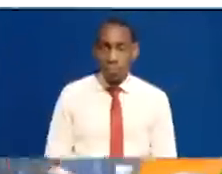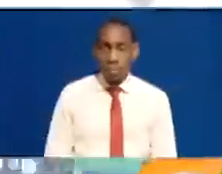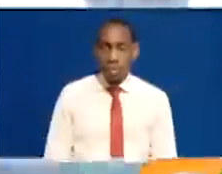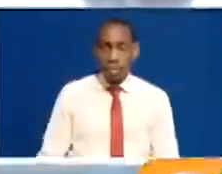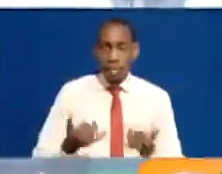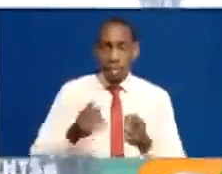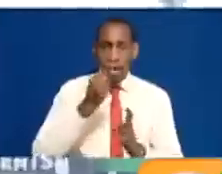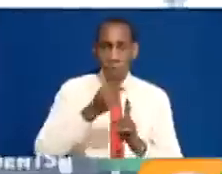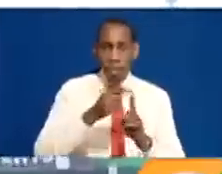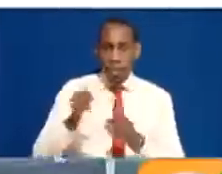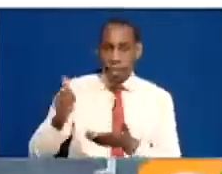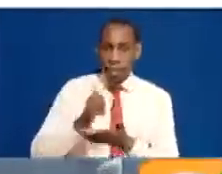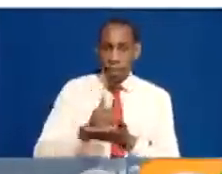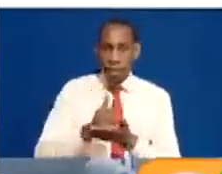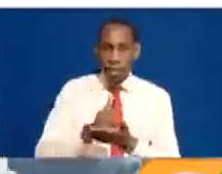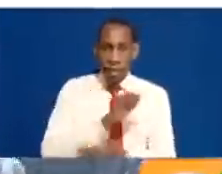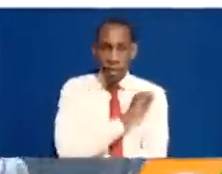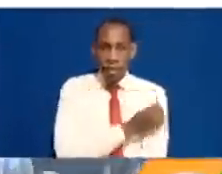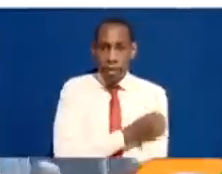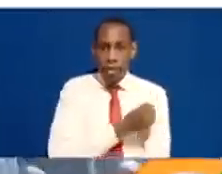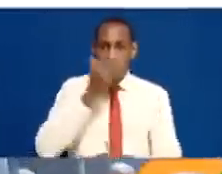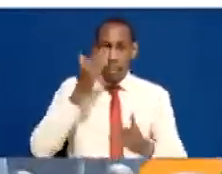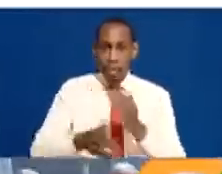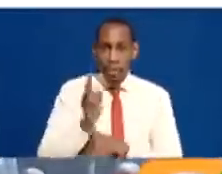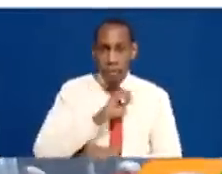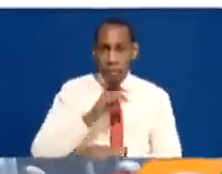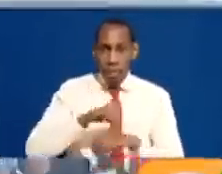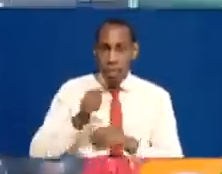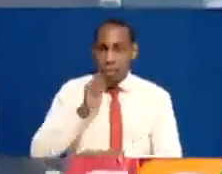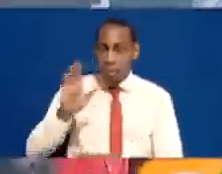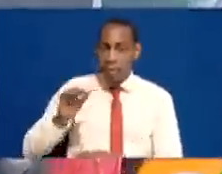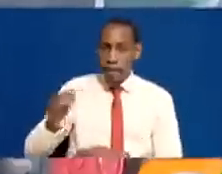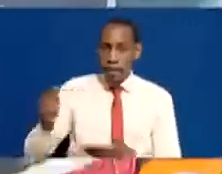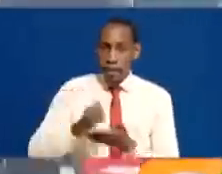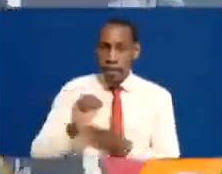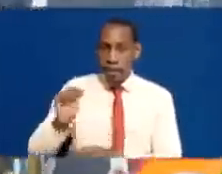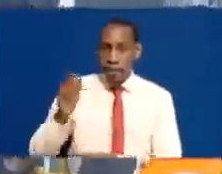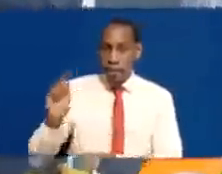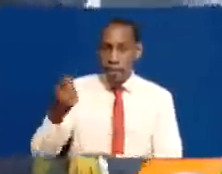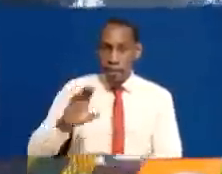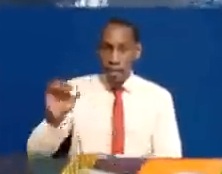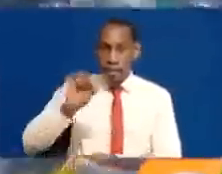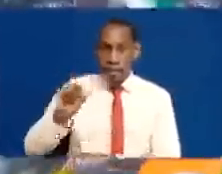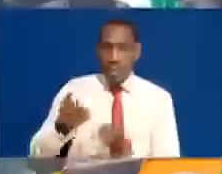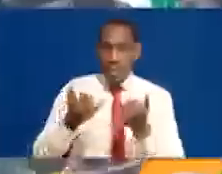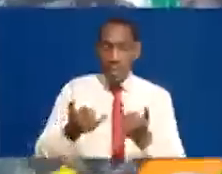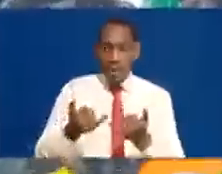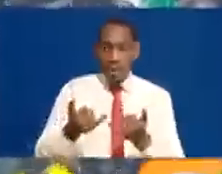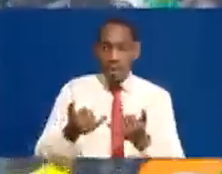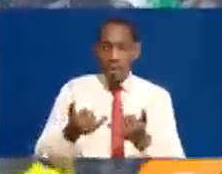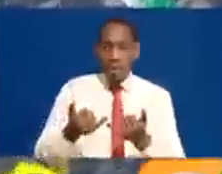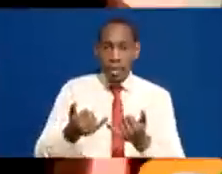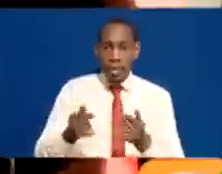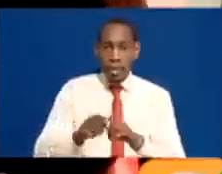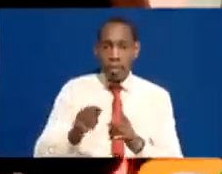With the term of the appointing authority having come to an end at the inauguration of the fifth president, the CSAs are now left to conclude their